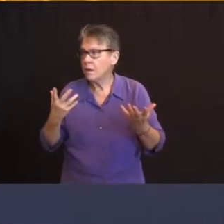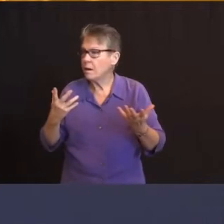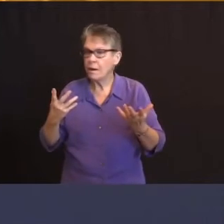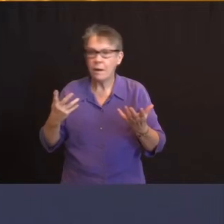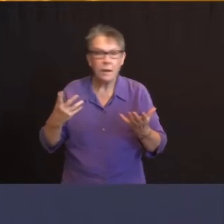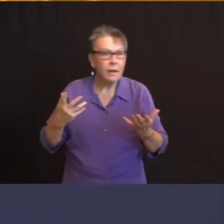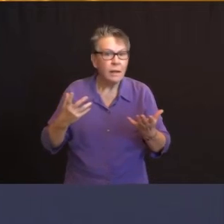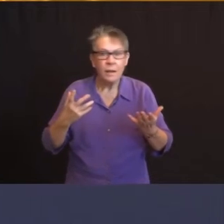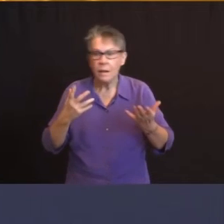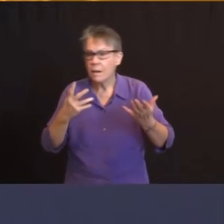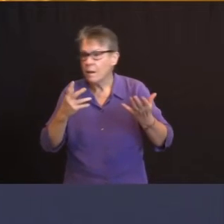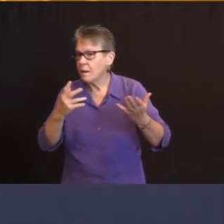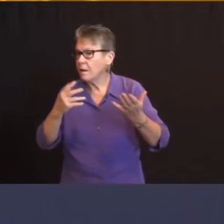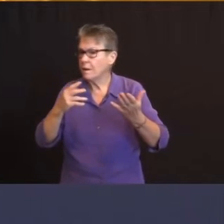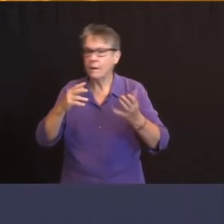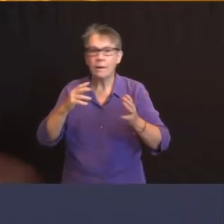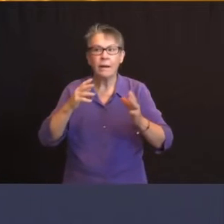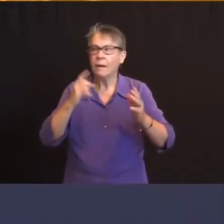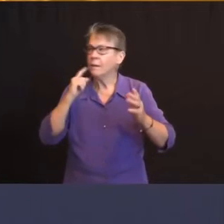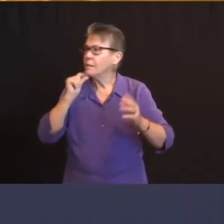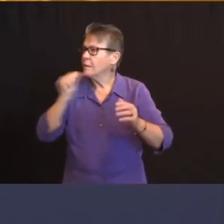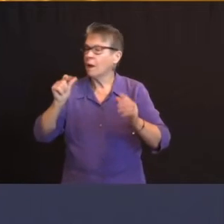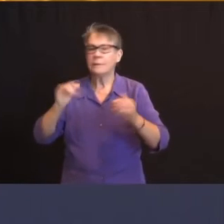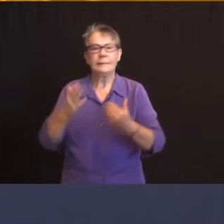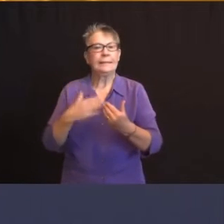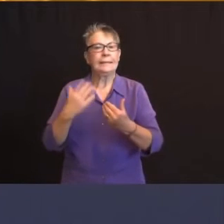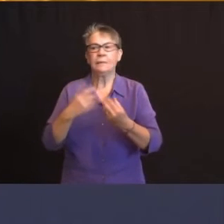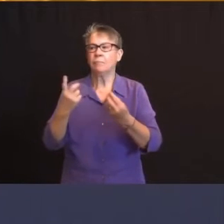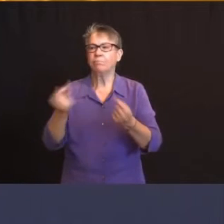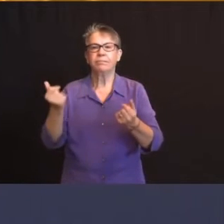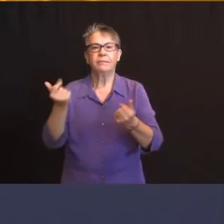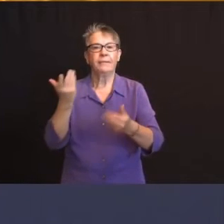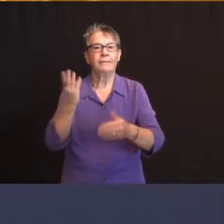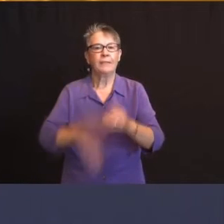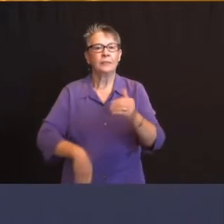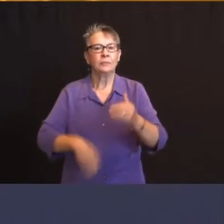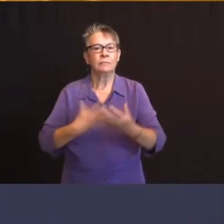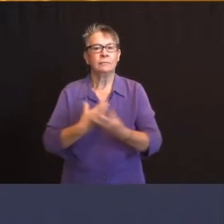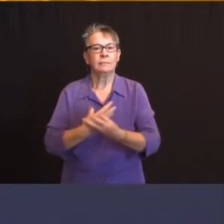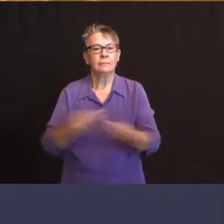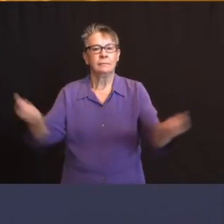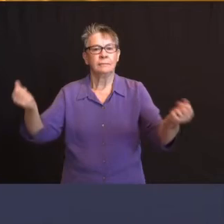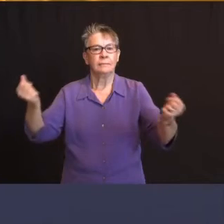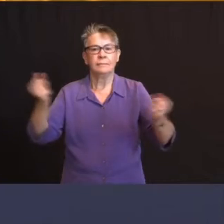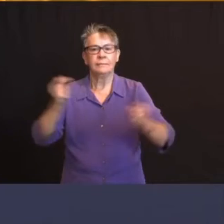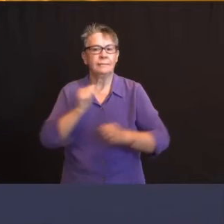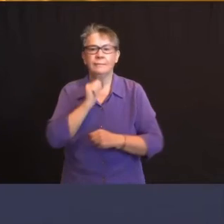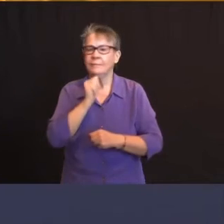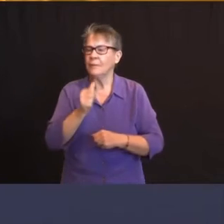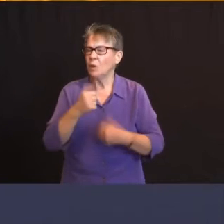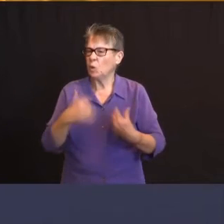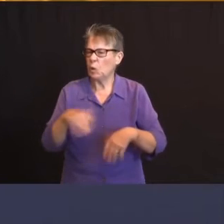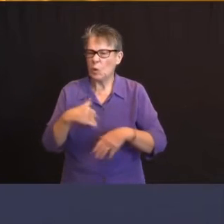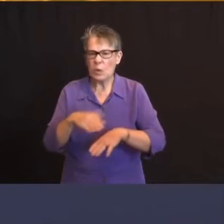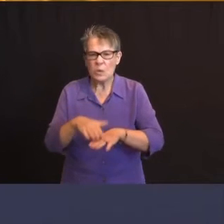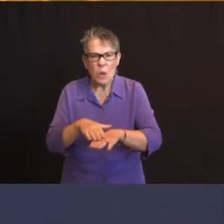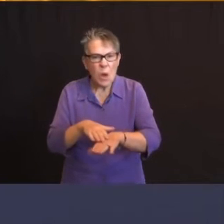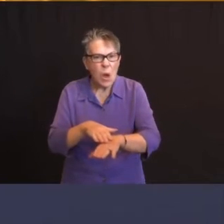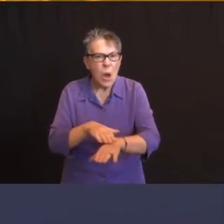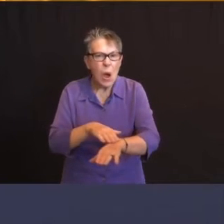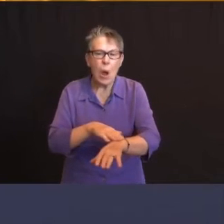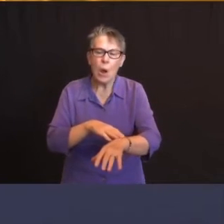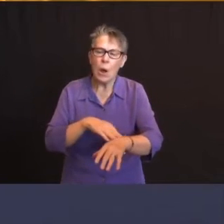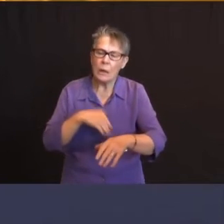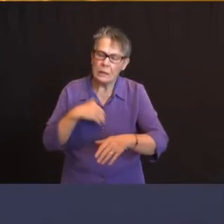light or dark to light, but it's a dimmer that will continue to get lighter and lighter and lighter. That